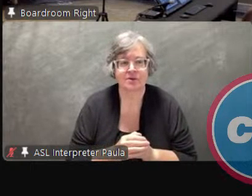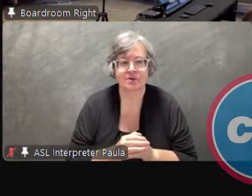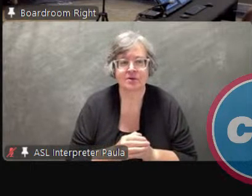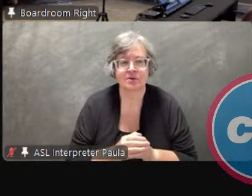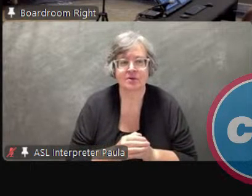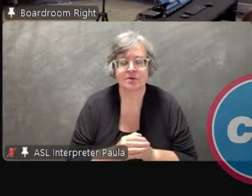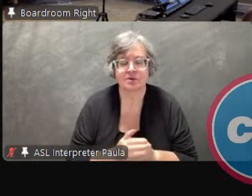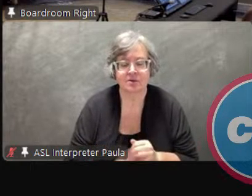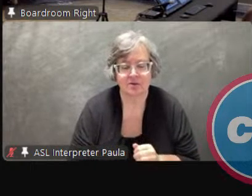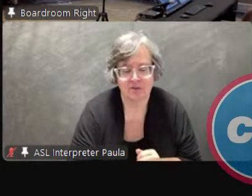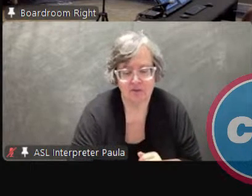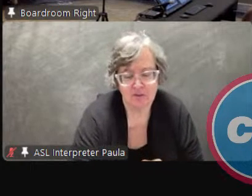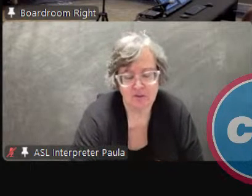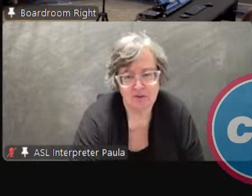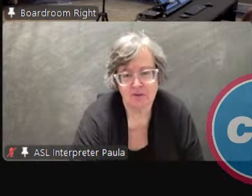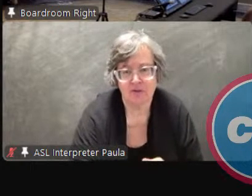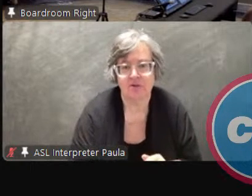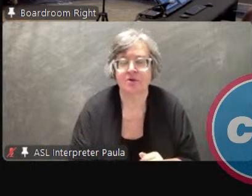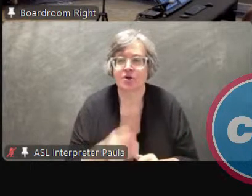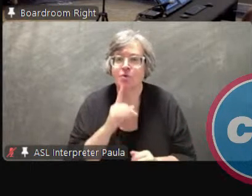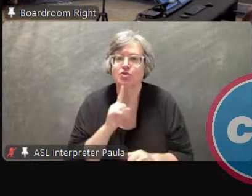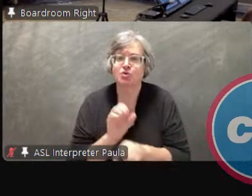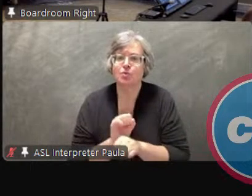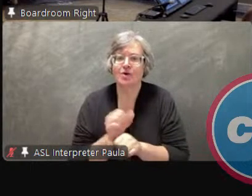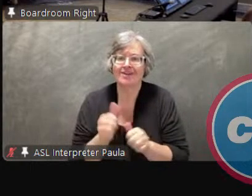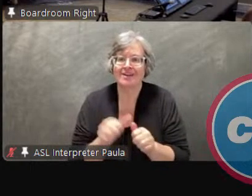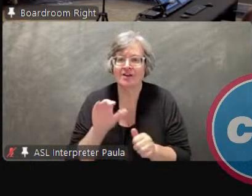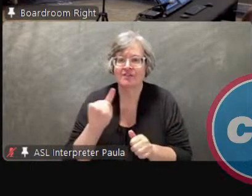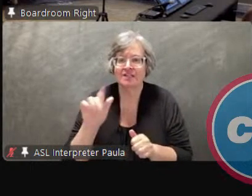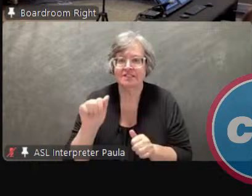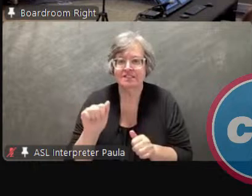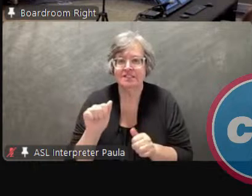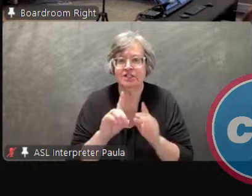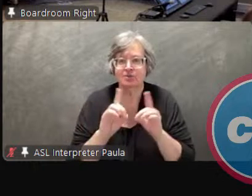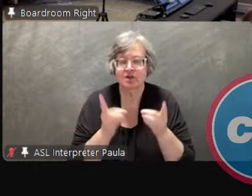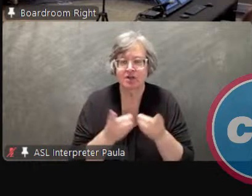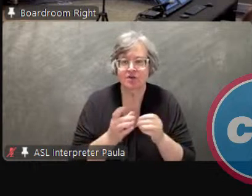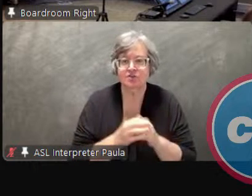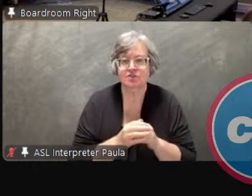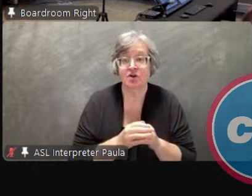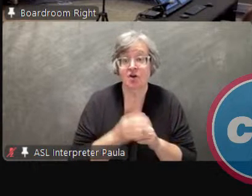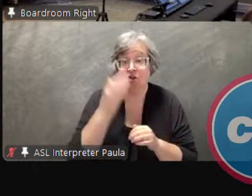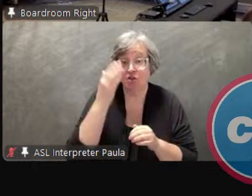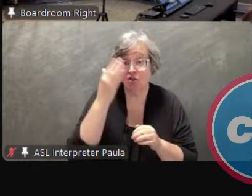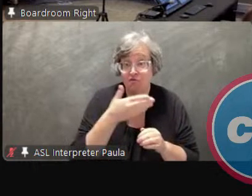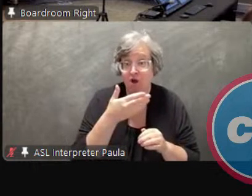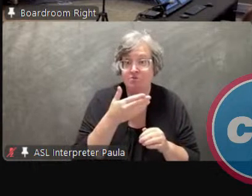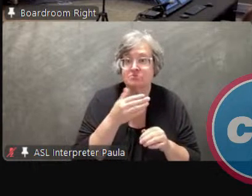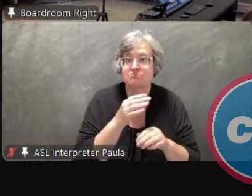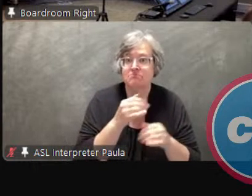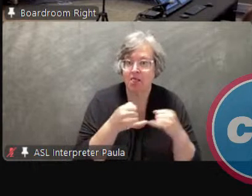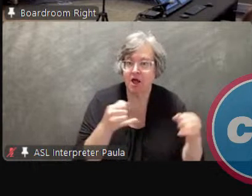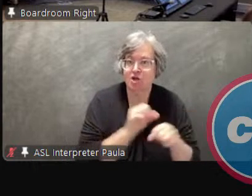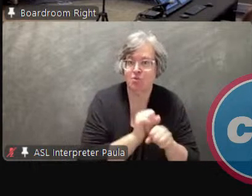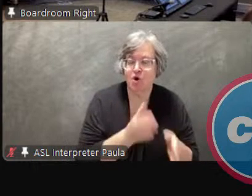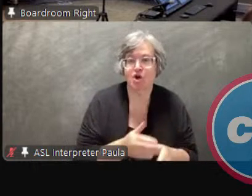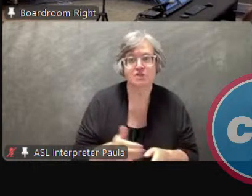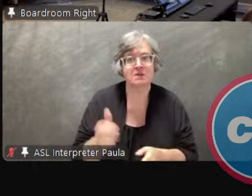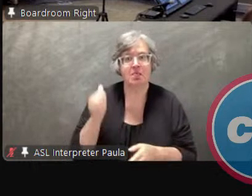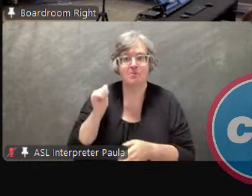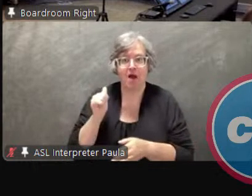were a direct result of the work of every CTA department, front lines to the back of the house, and at every level of the